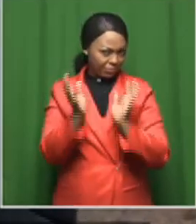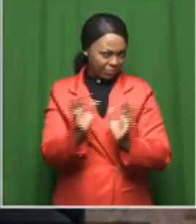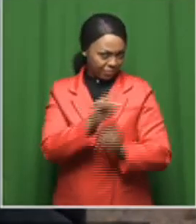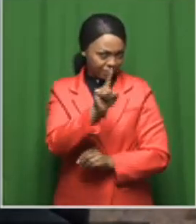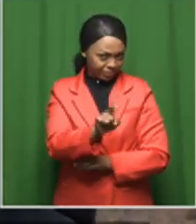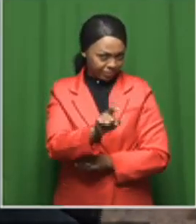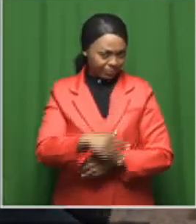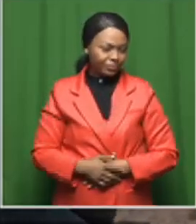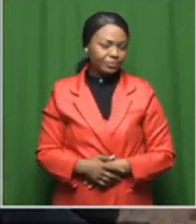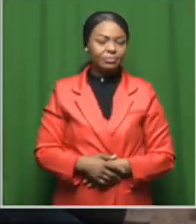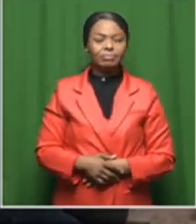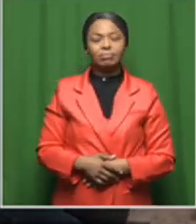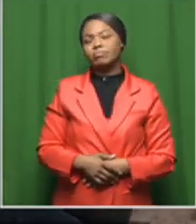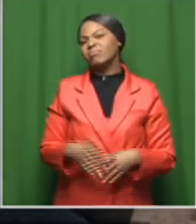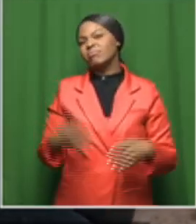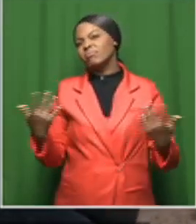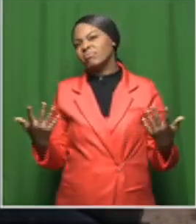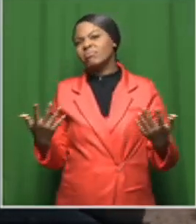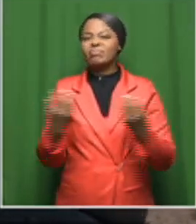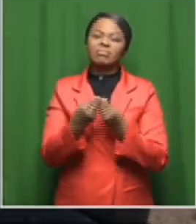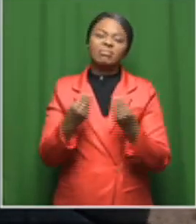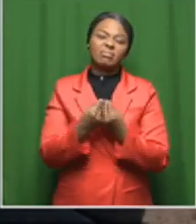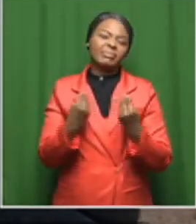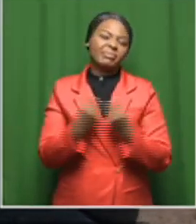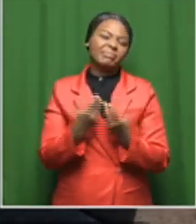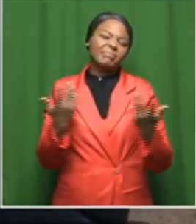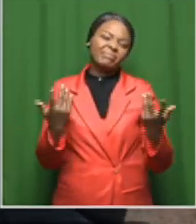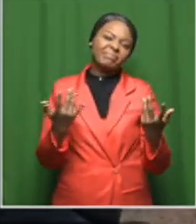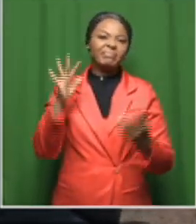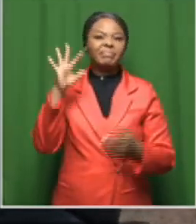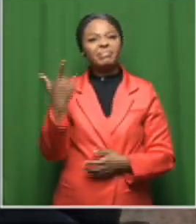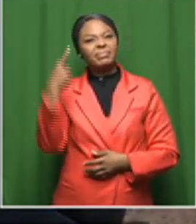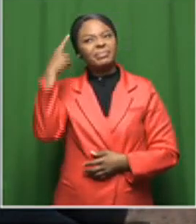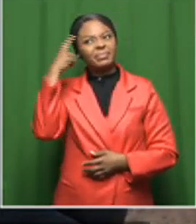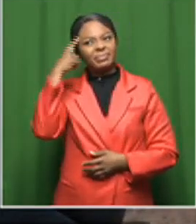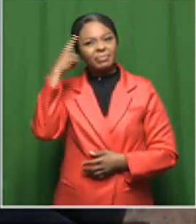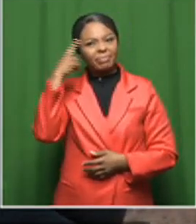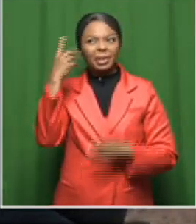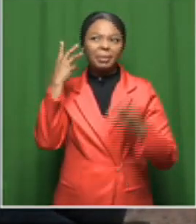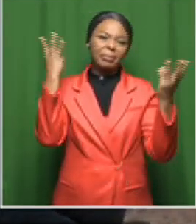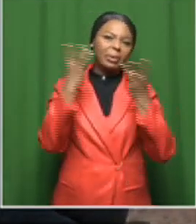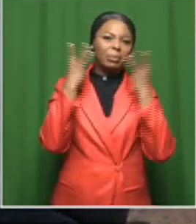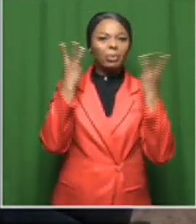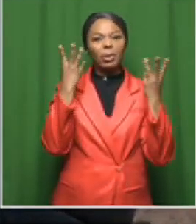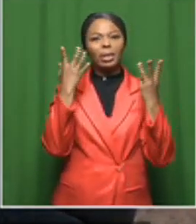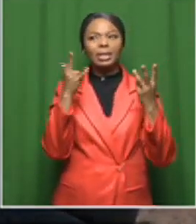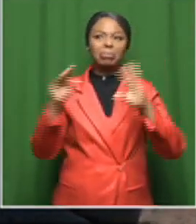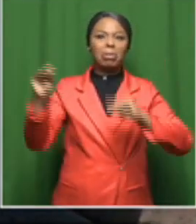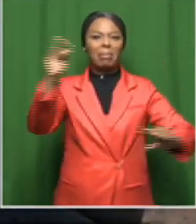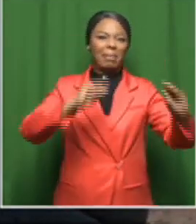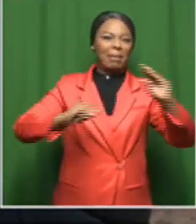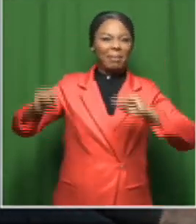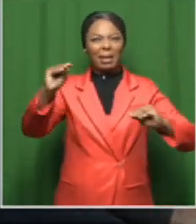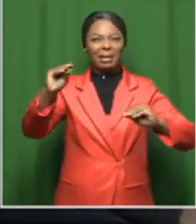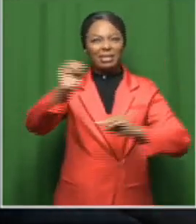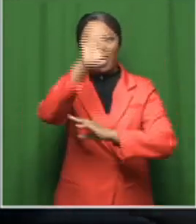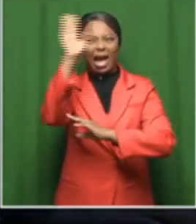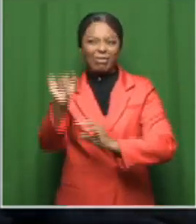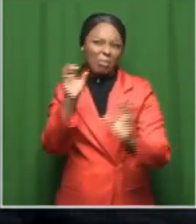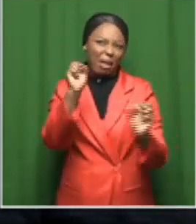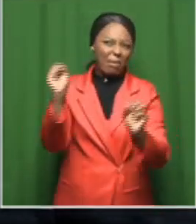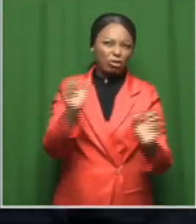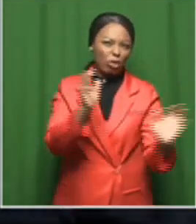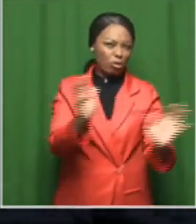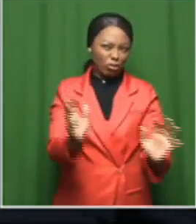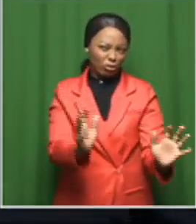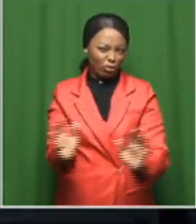The thing about it, though, is that if you think of how people often talk about South Africa, maybe that's not the first thing you think about.